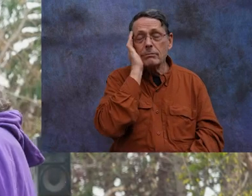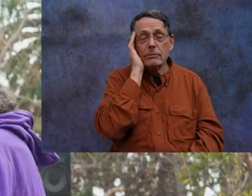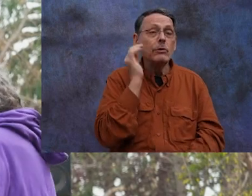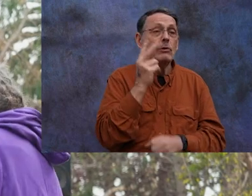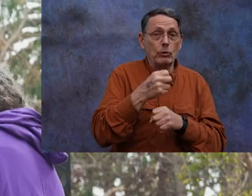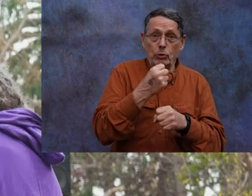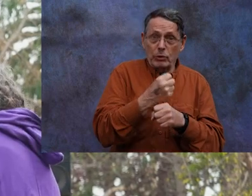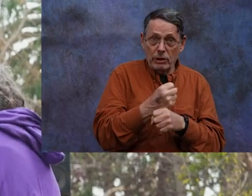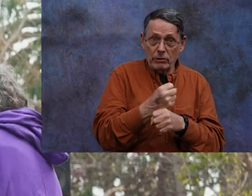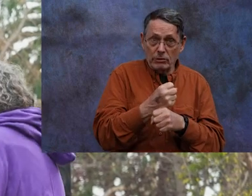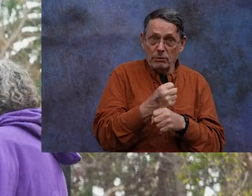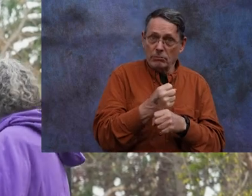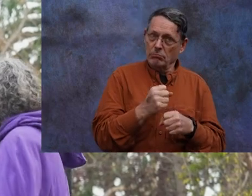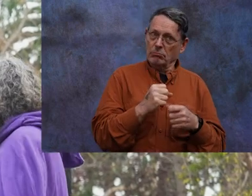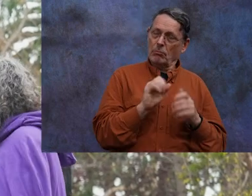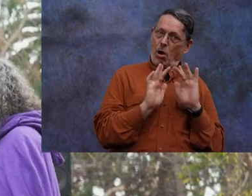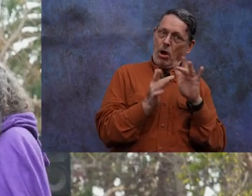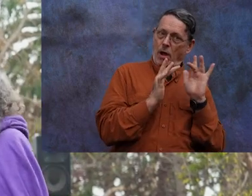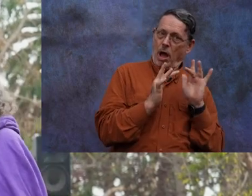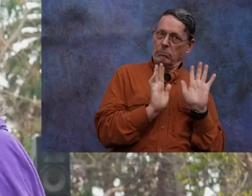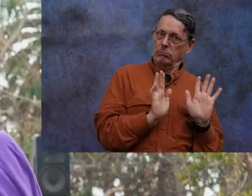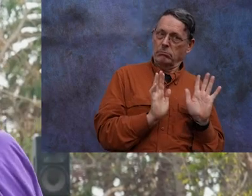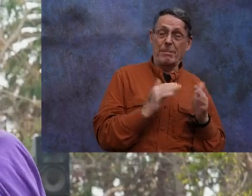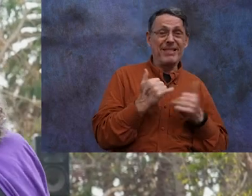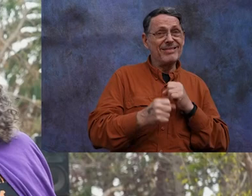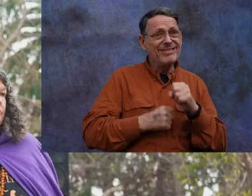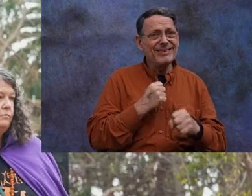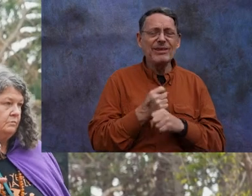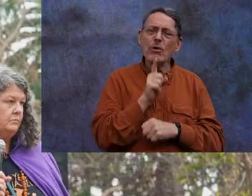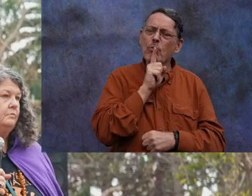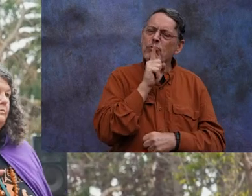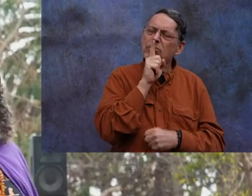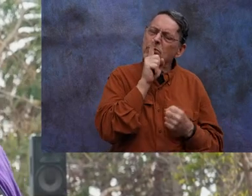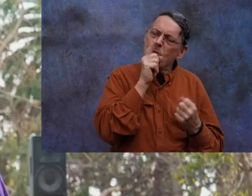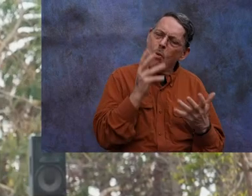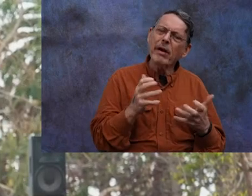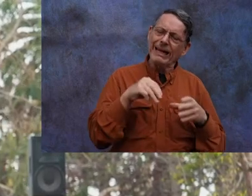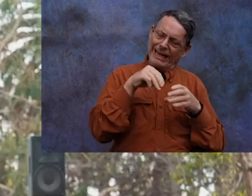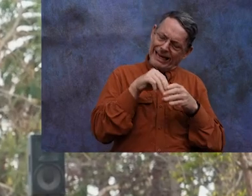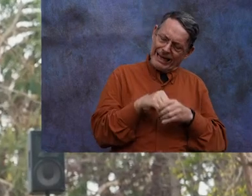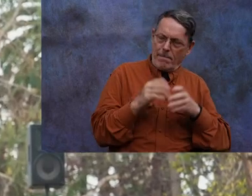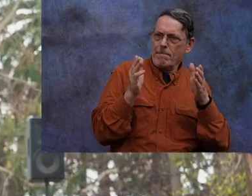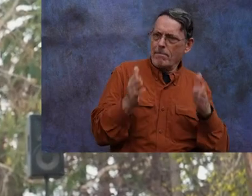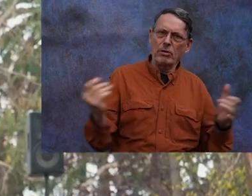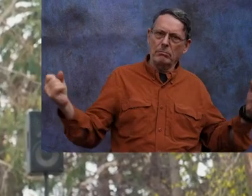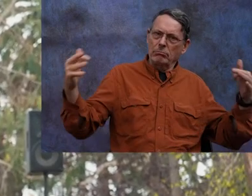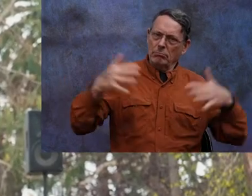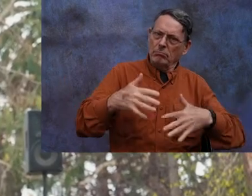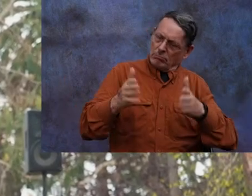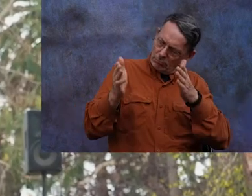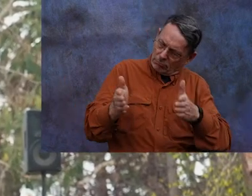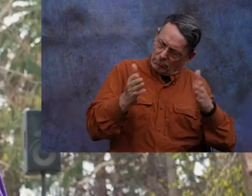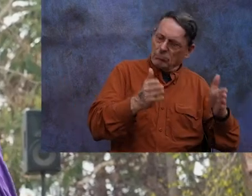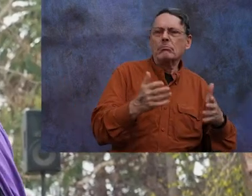ritual online. And this year, we really, really wanted to do it in person. Because there are